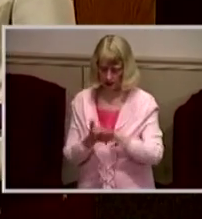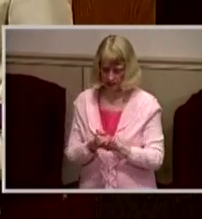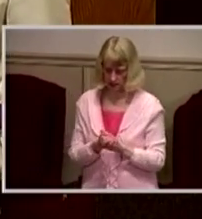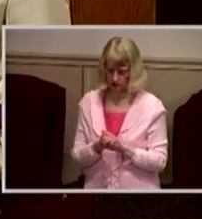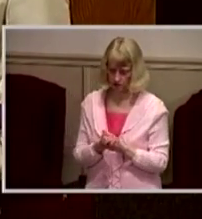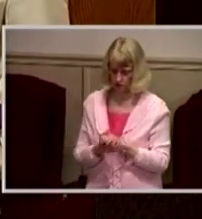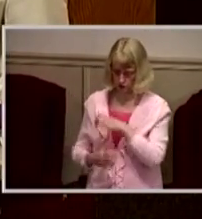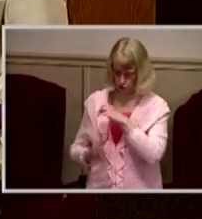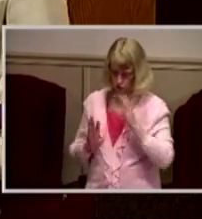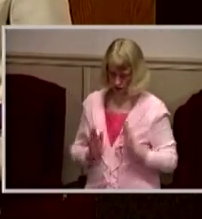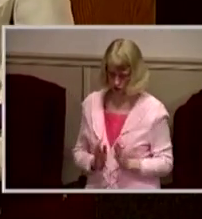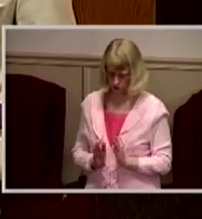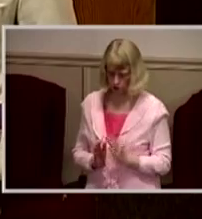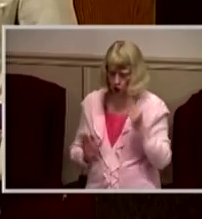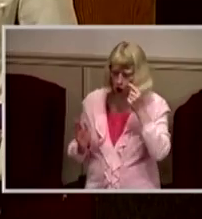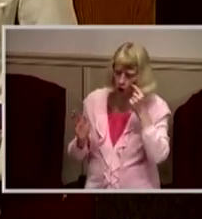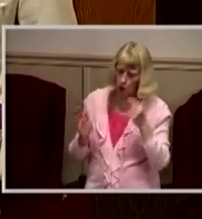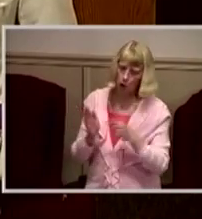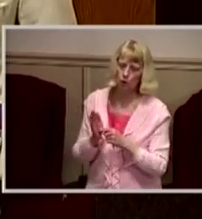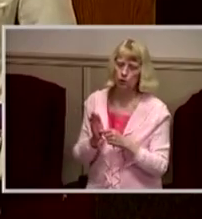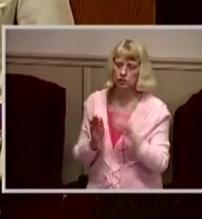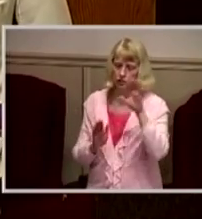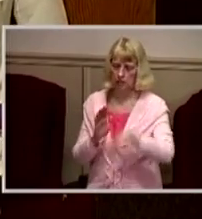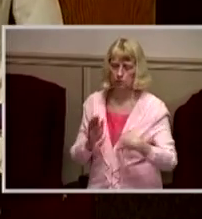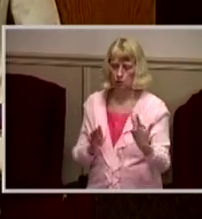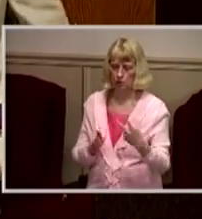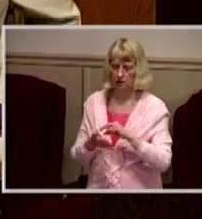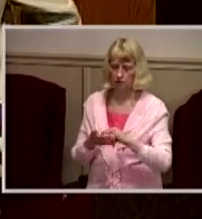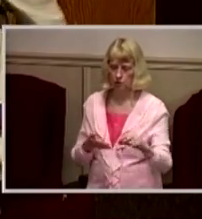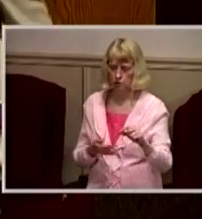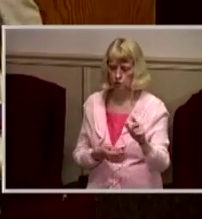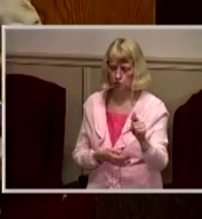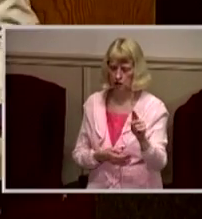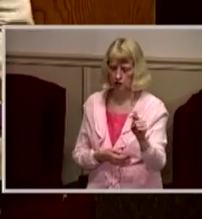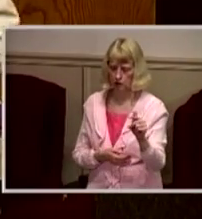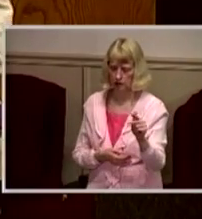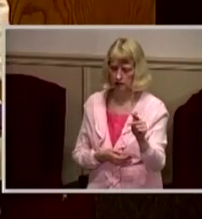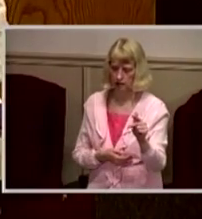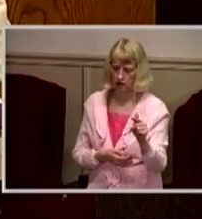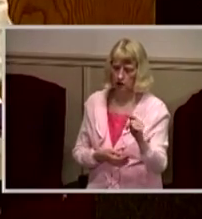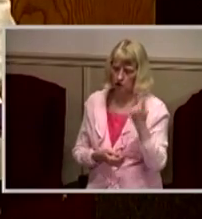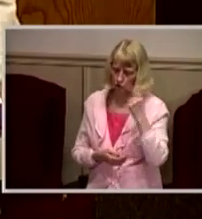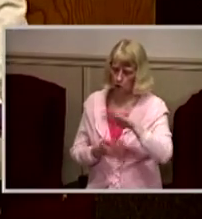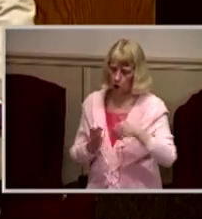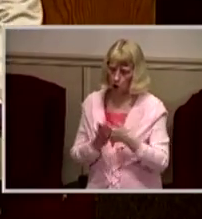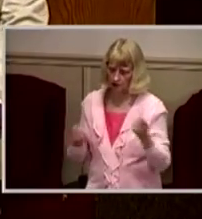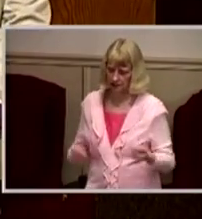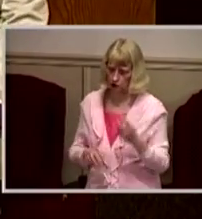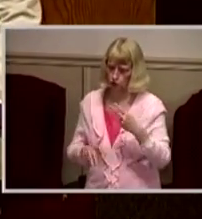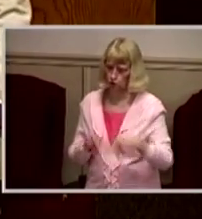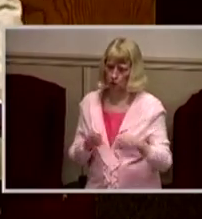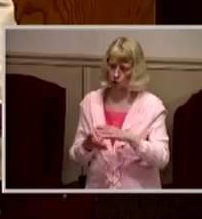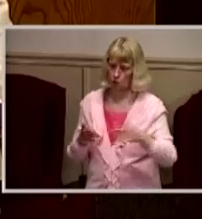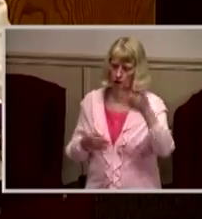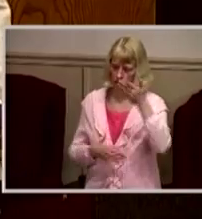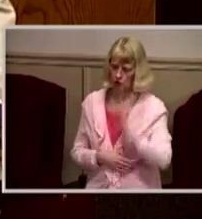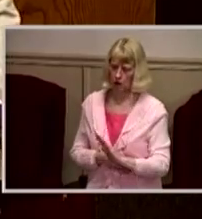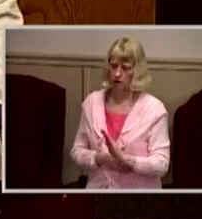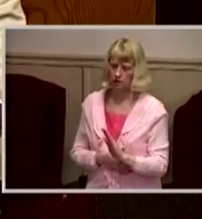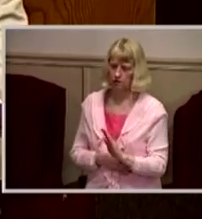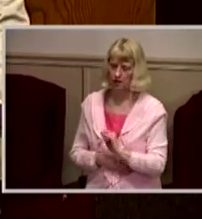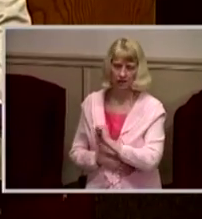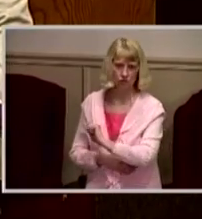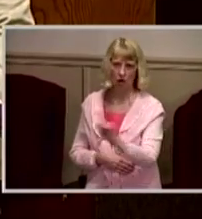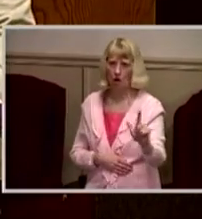is, all Christians. Notice again, Romans 3, beginning with verse 23, it says, "For all have sinned and come short to the glory of God." That's every